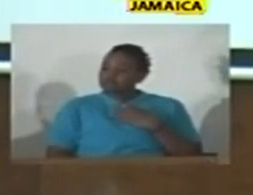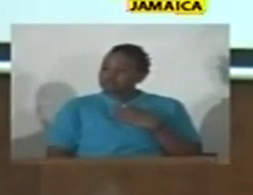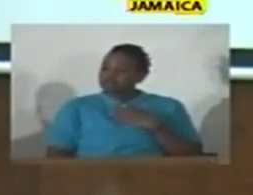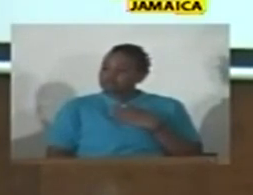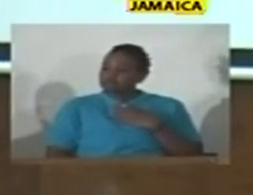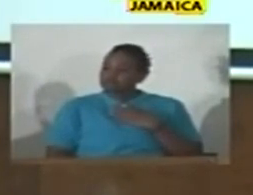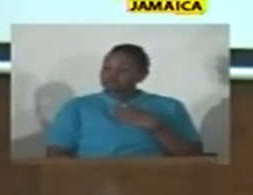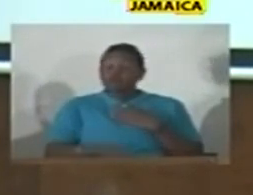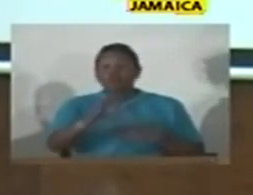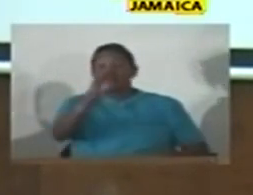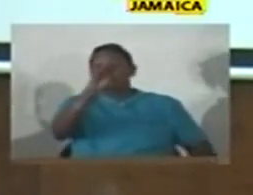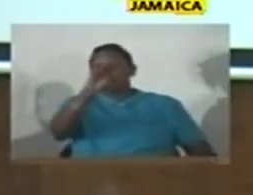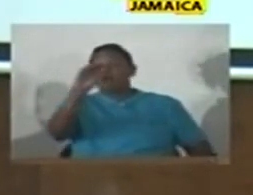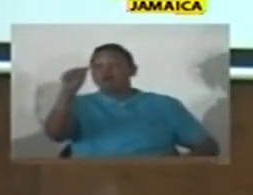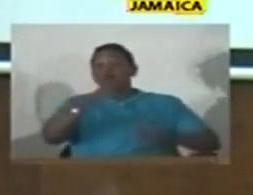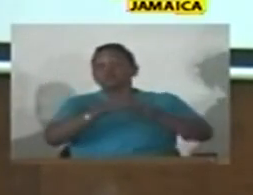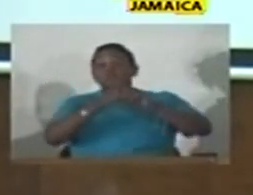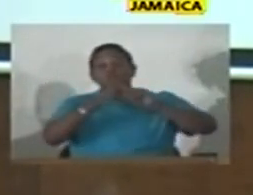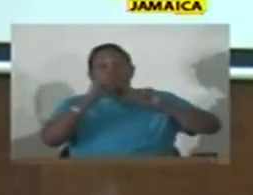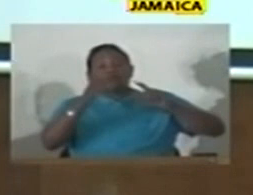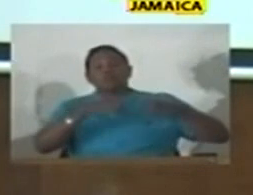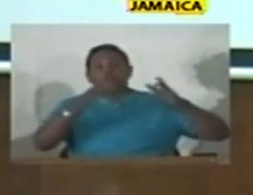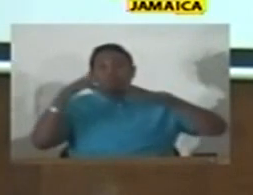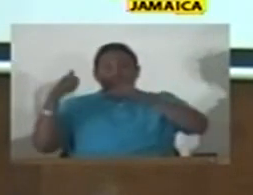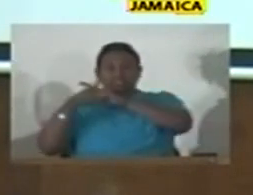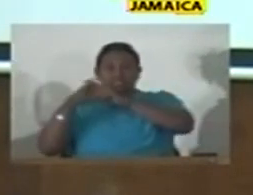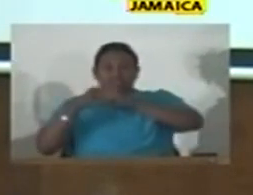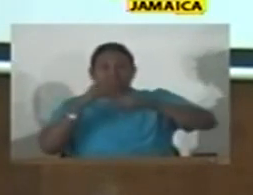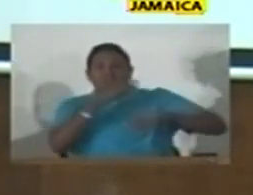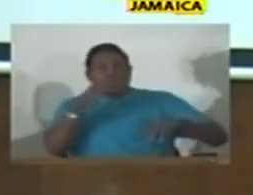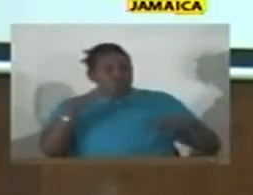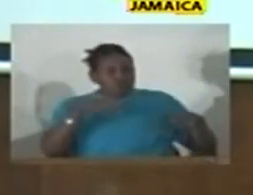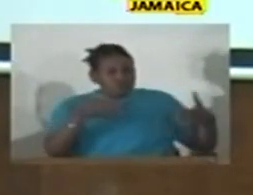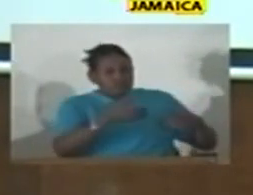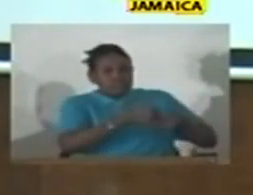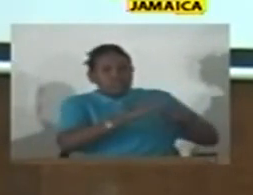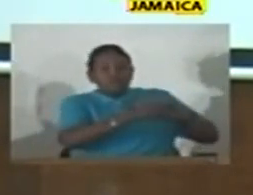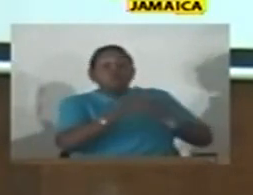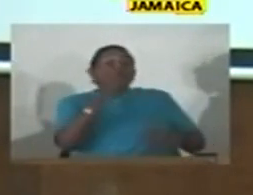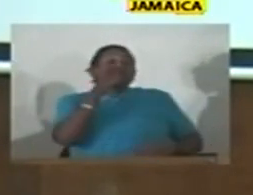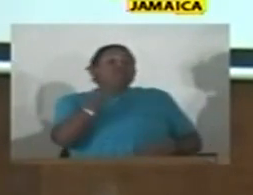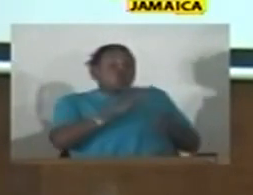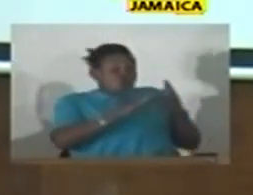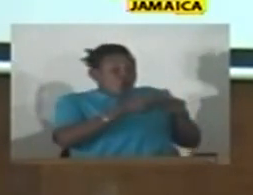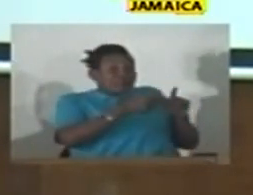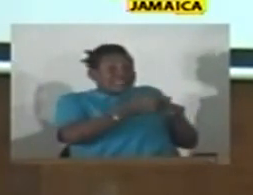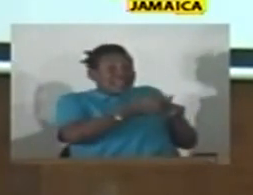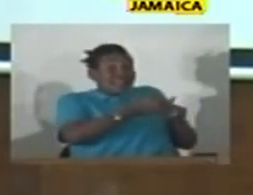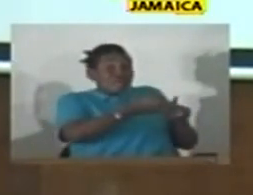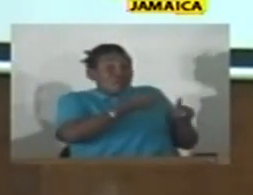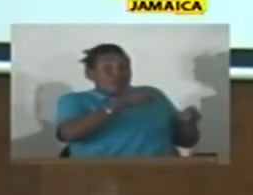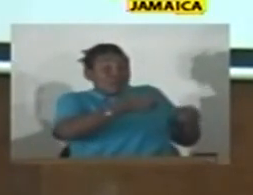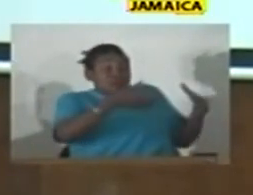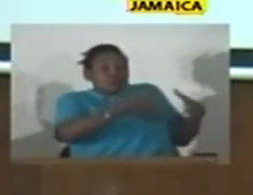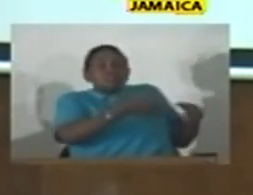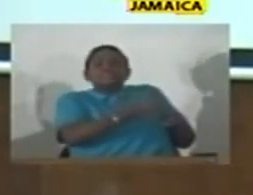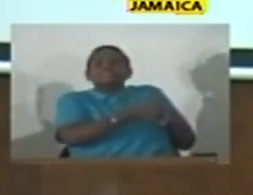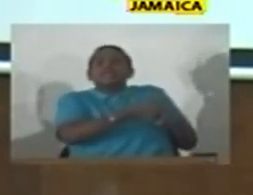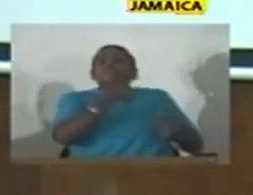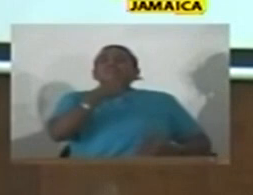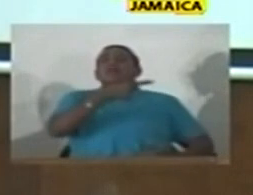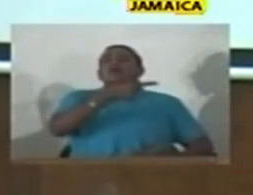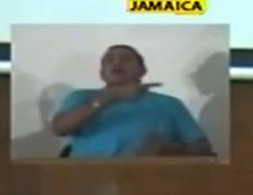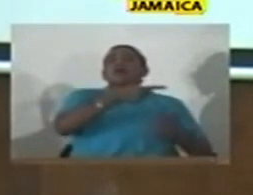Jamaica. Recent figures from the bamboo industry, the Association